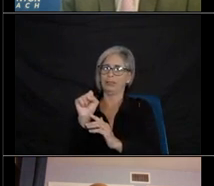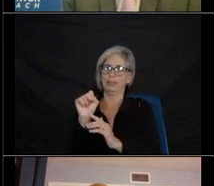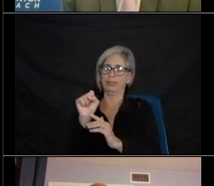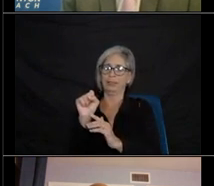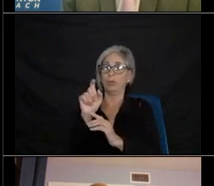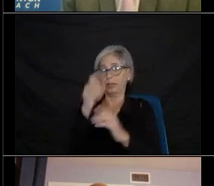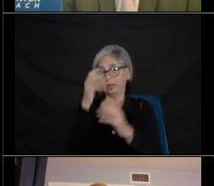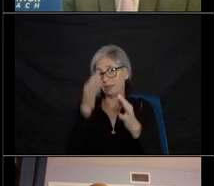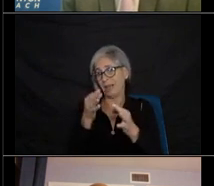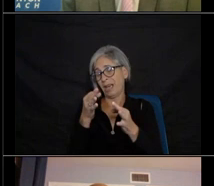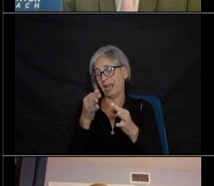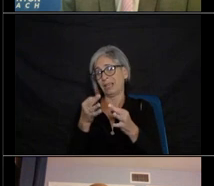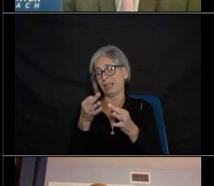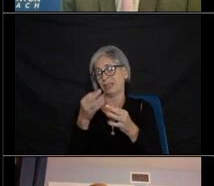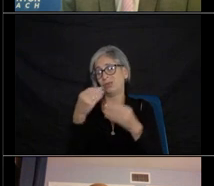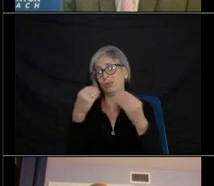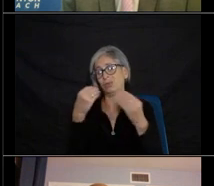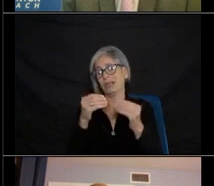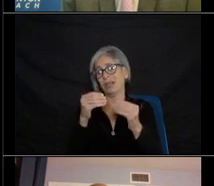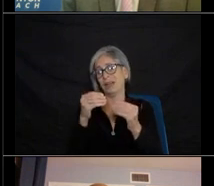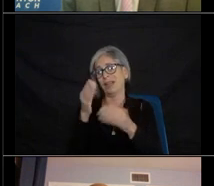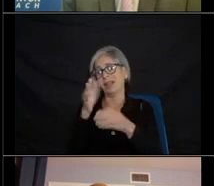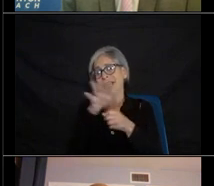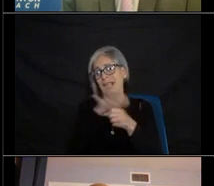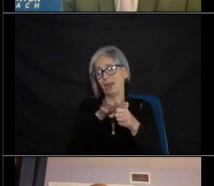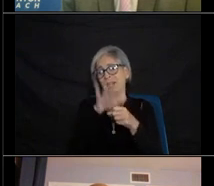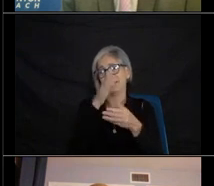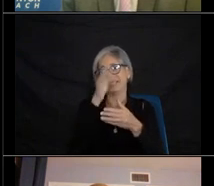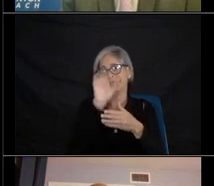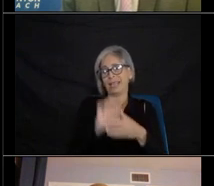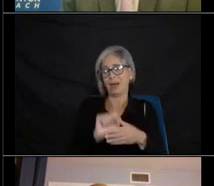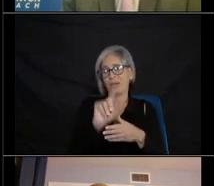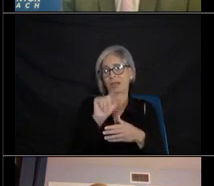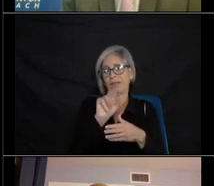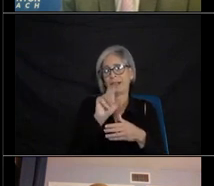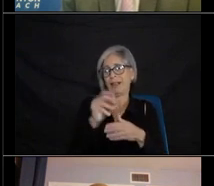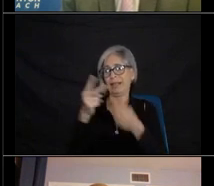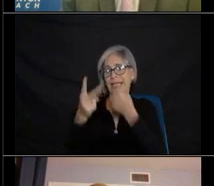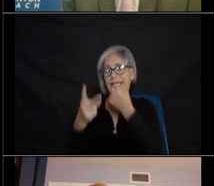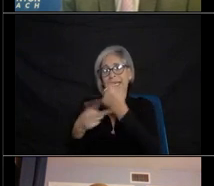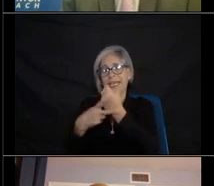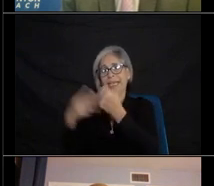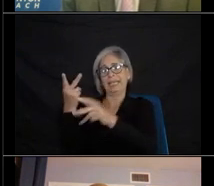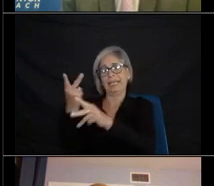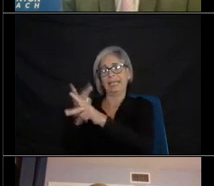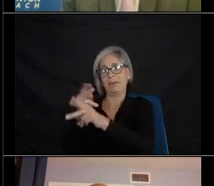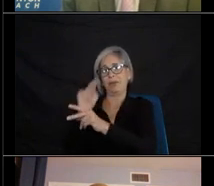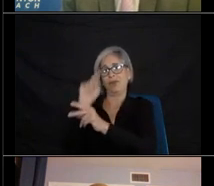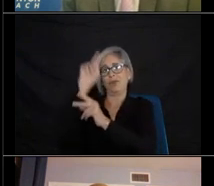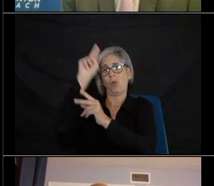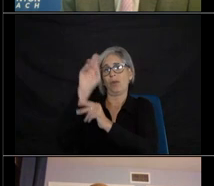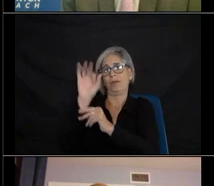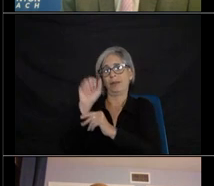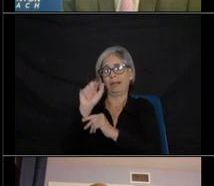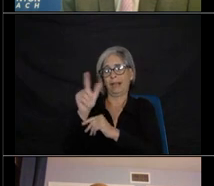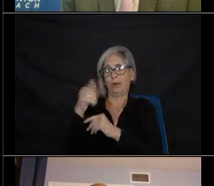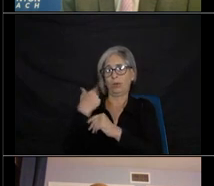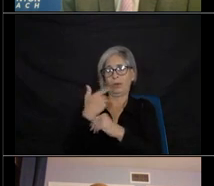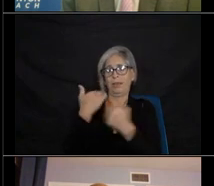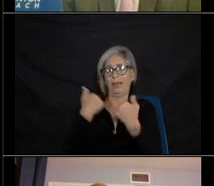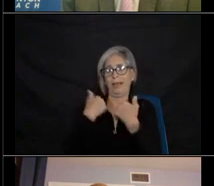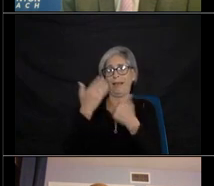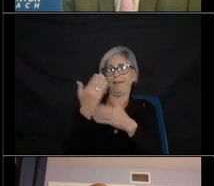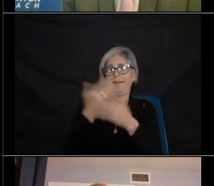sell, you know, that area south of the canal and keep that area north of the canal so that we have